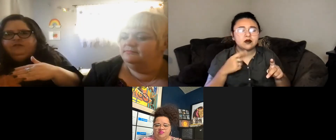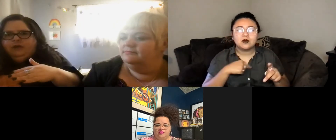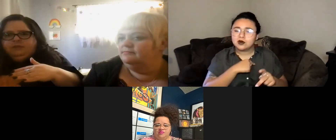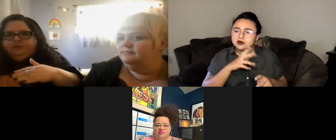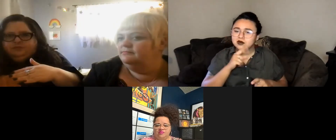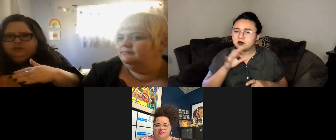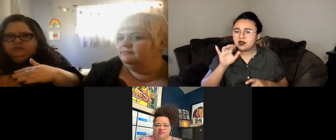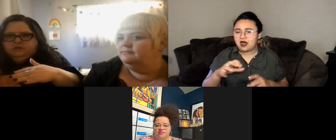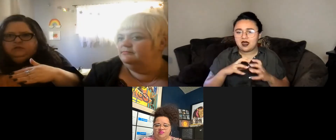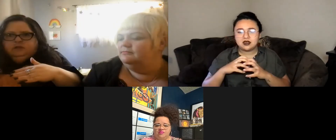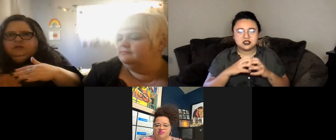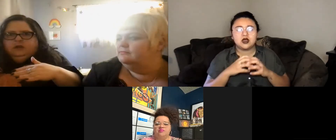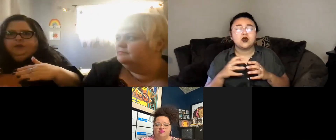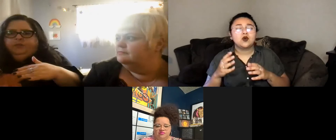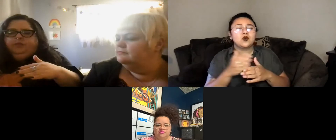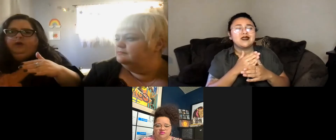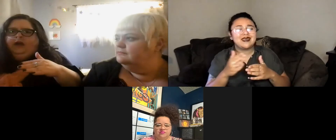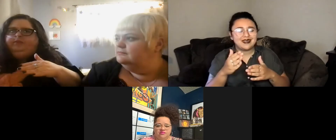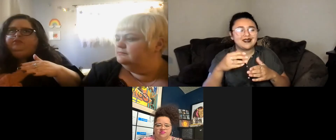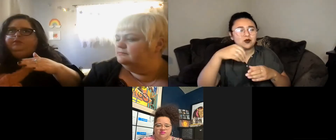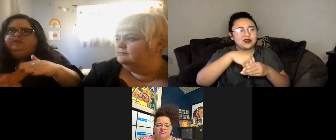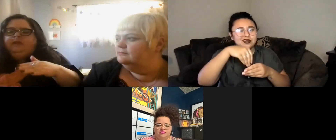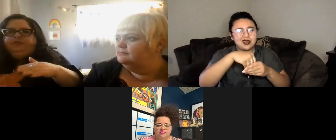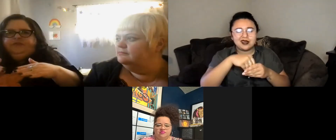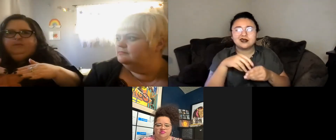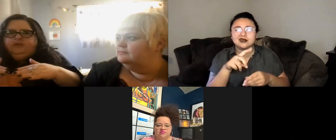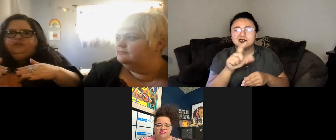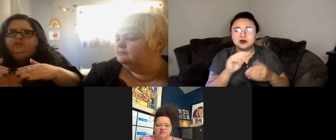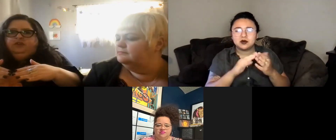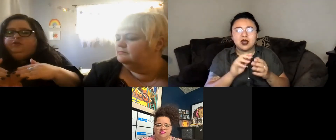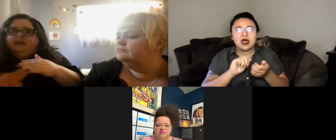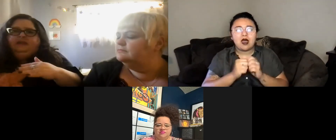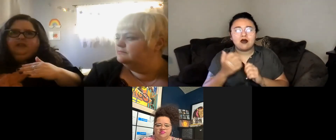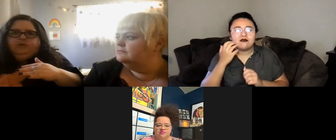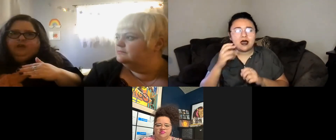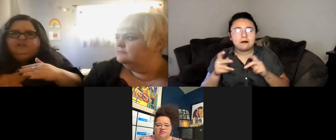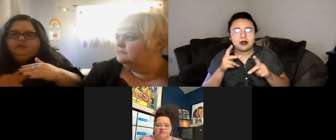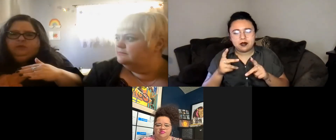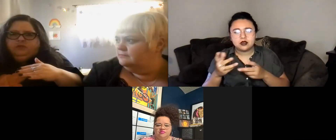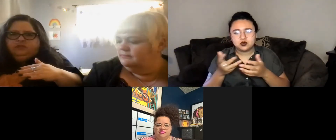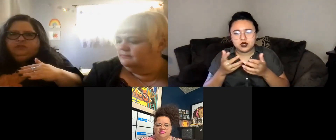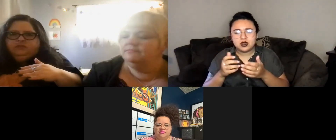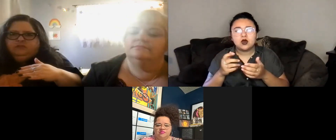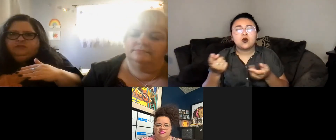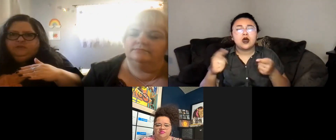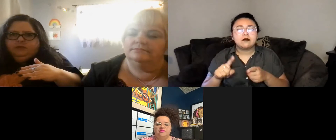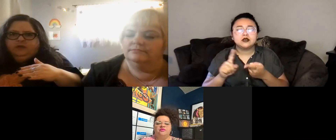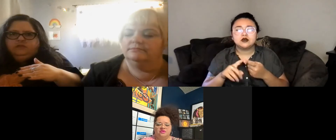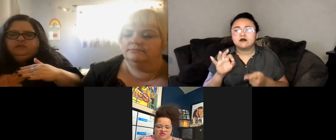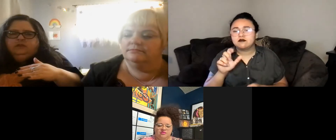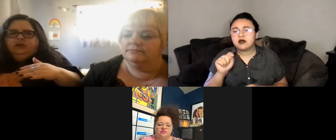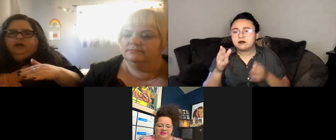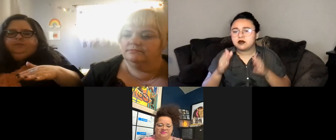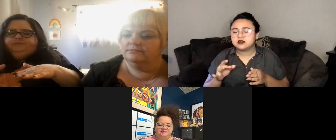are fat people treated? What happens to a disabled fat person who can't get the MRI because they weigh more than 350